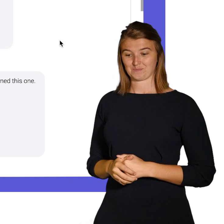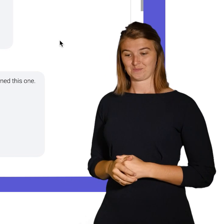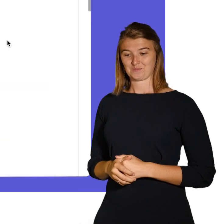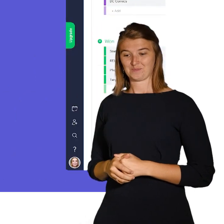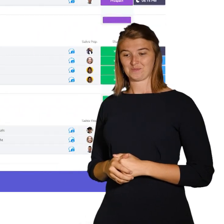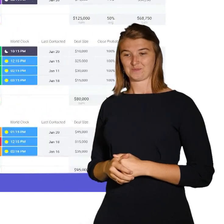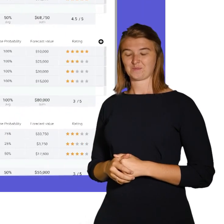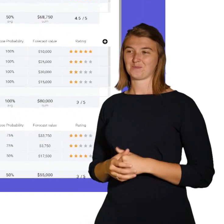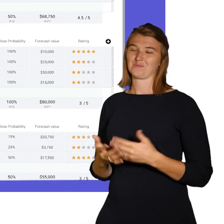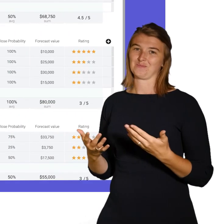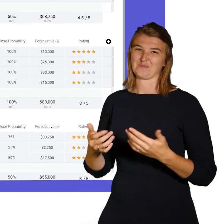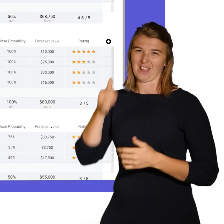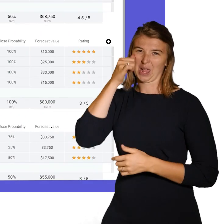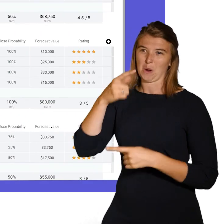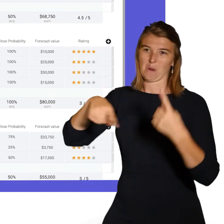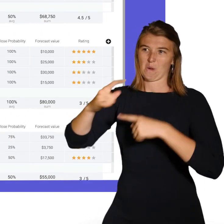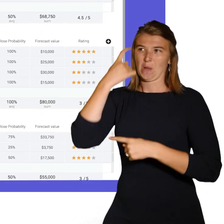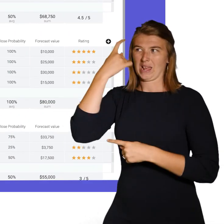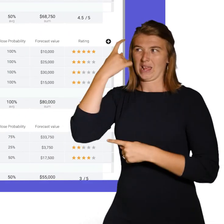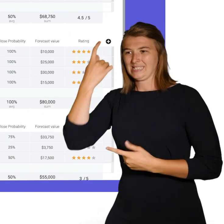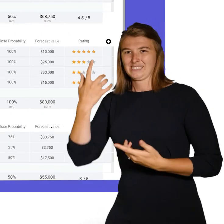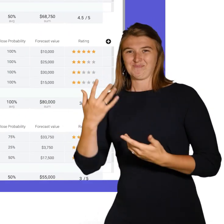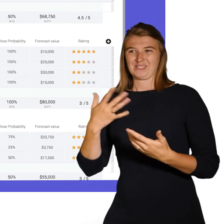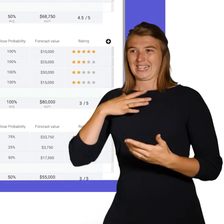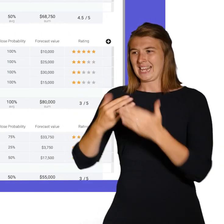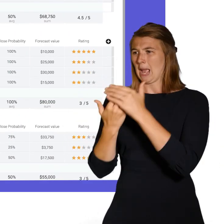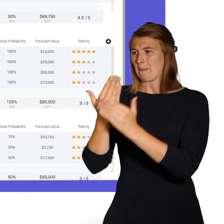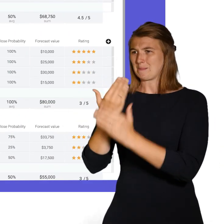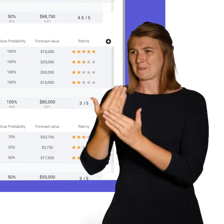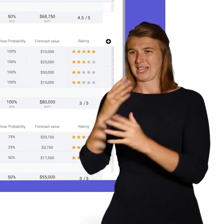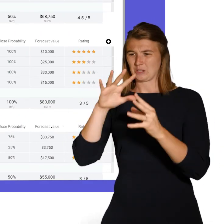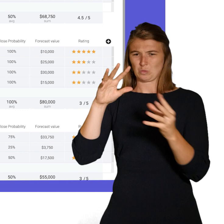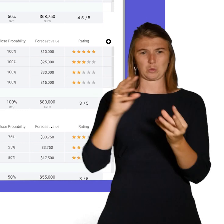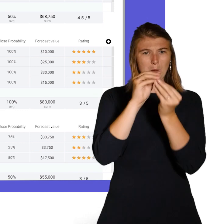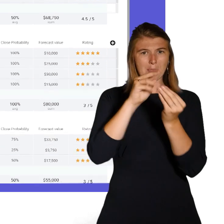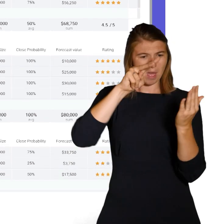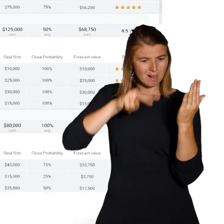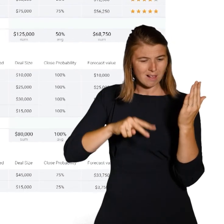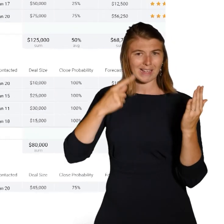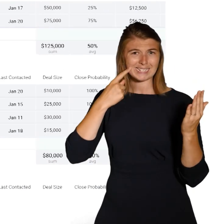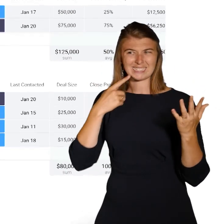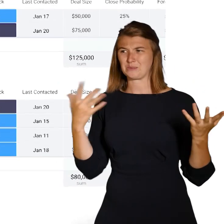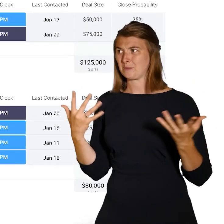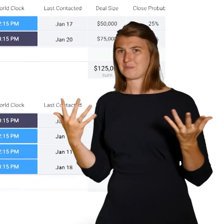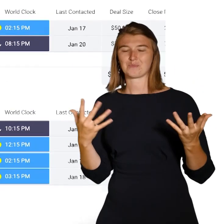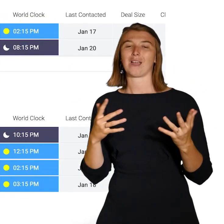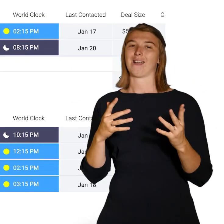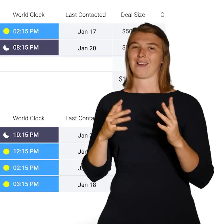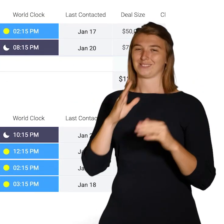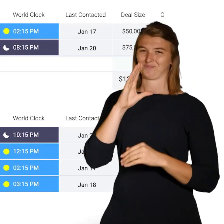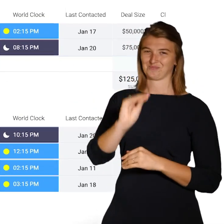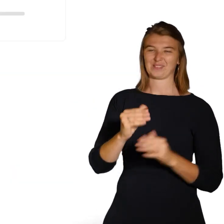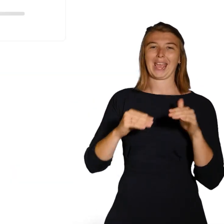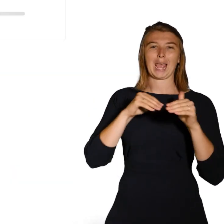Now, I know what you're thinking. If only there was a way to see all of my updates in one place. Fear not, the inbox has you